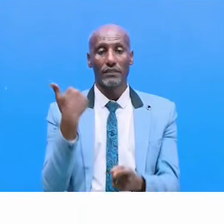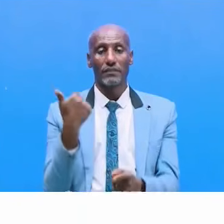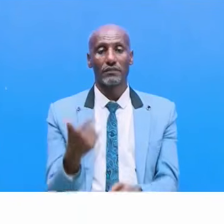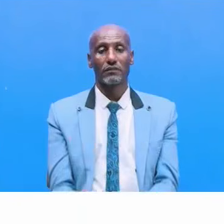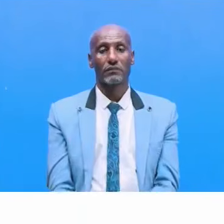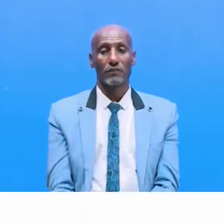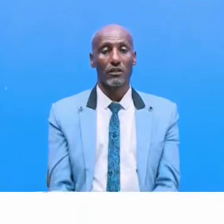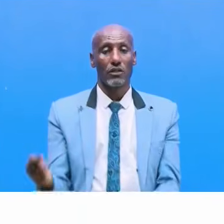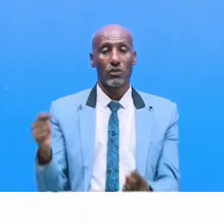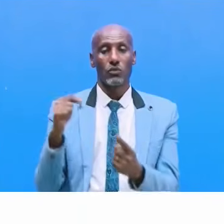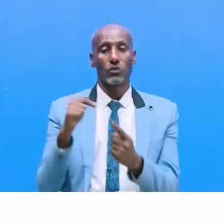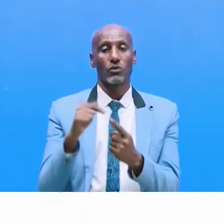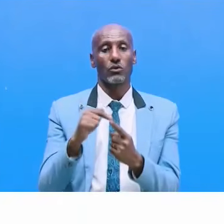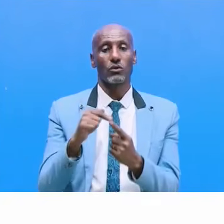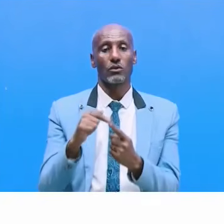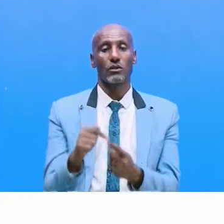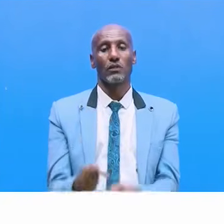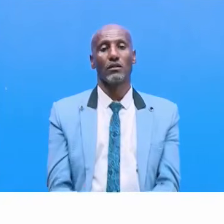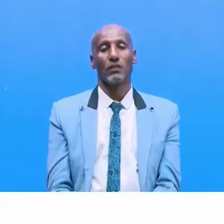to